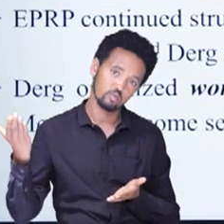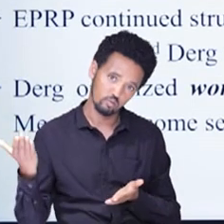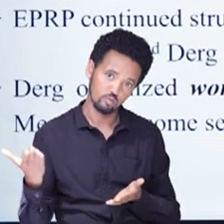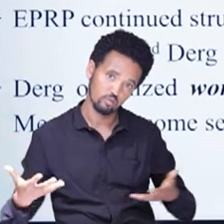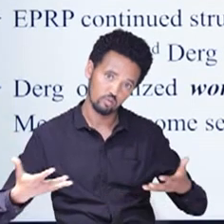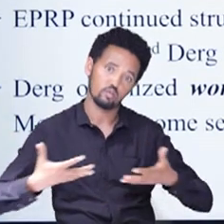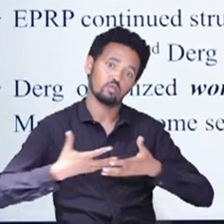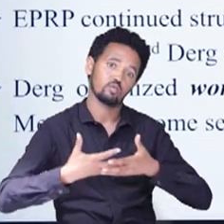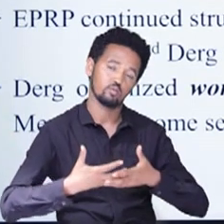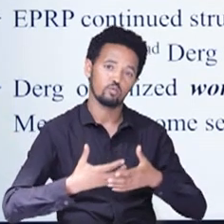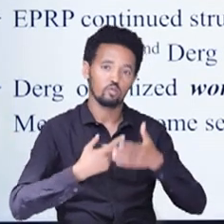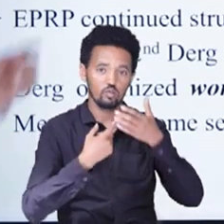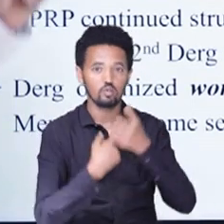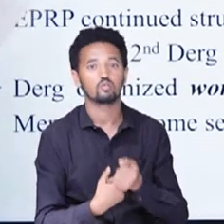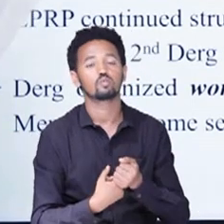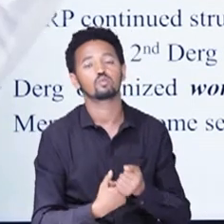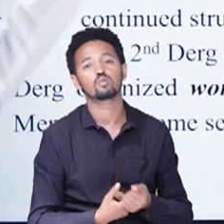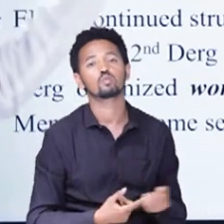military government. The first one,